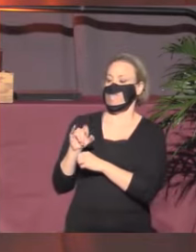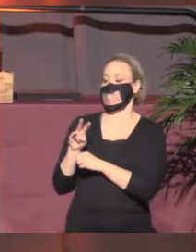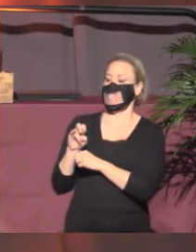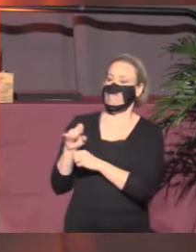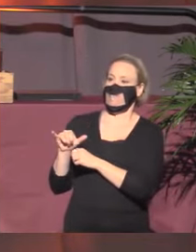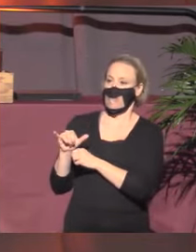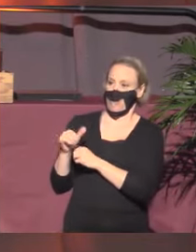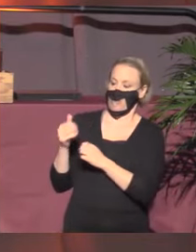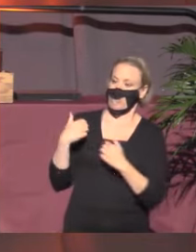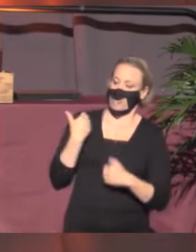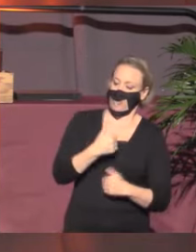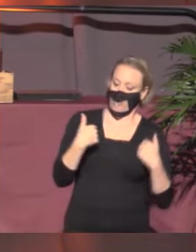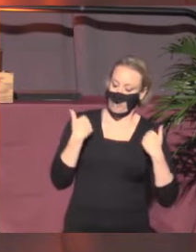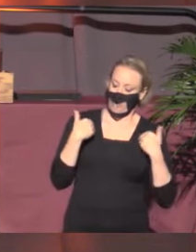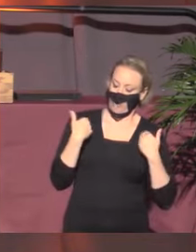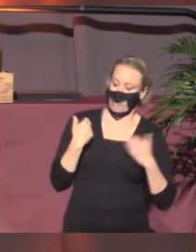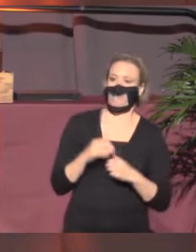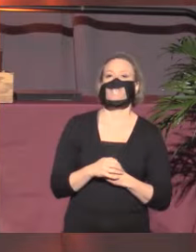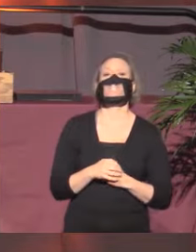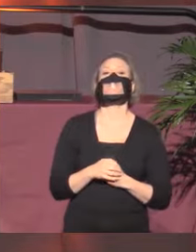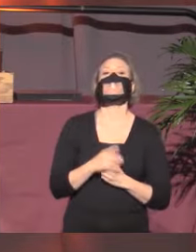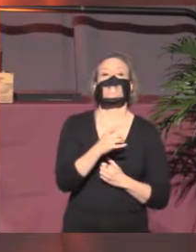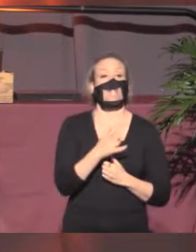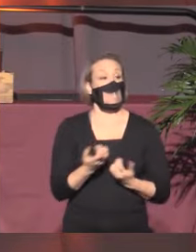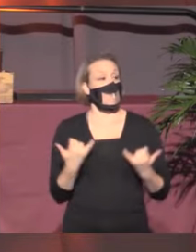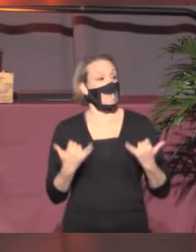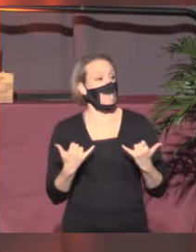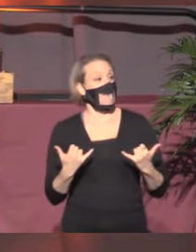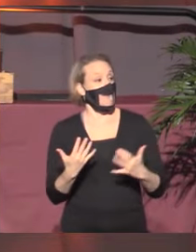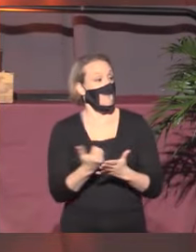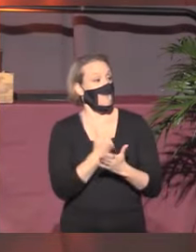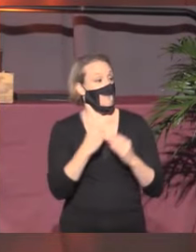teaching license and is now working in the field. Please welcome Ray Doss.